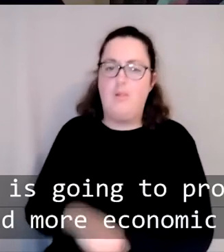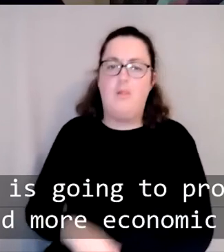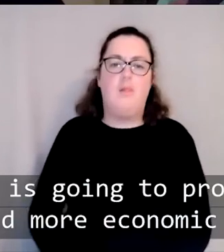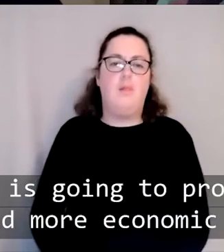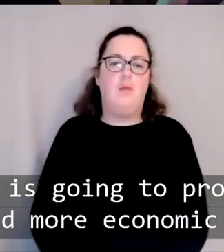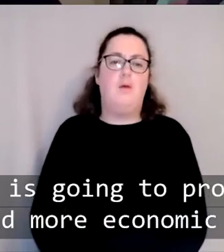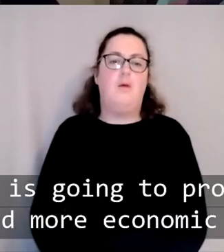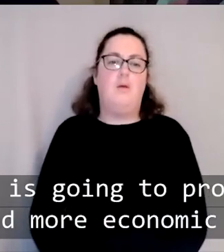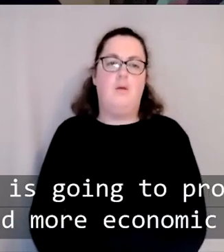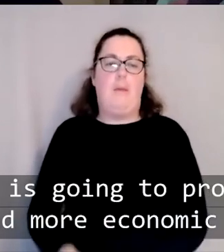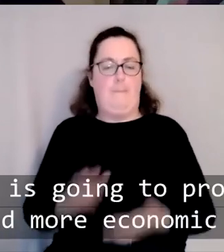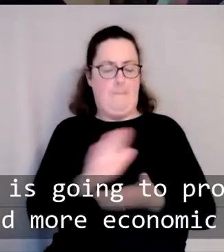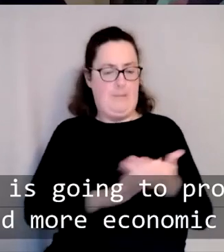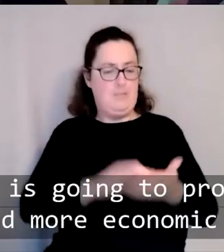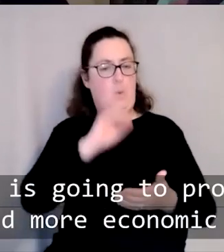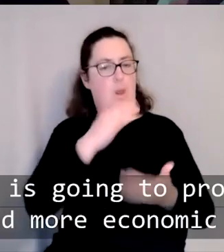this is going to produce more revenue